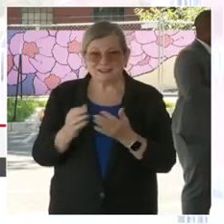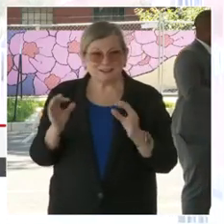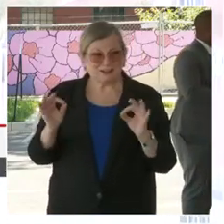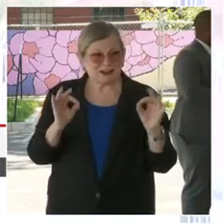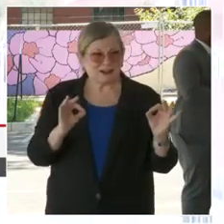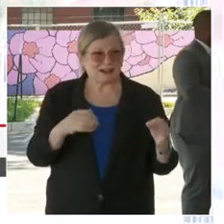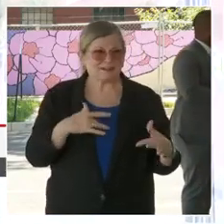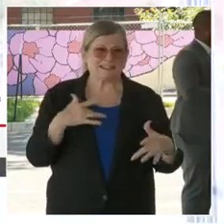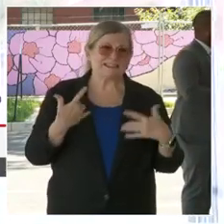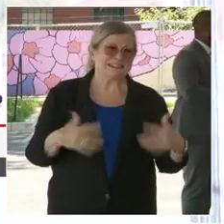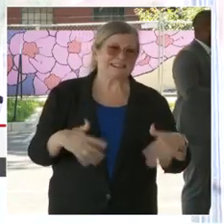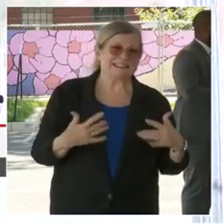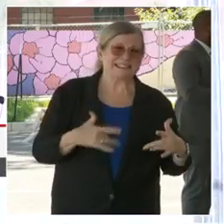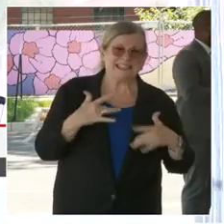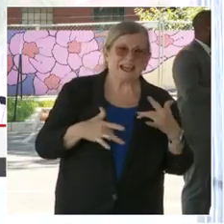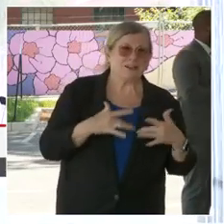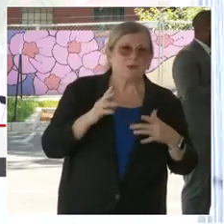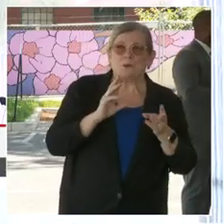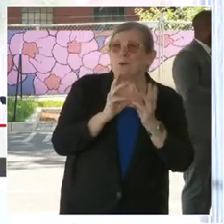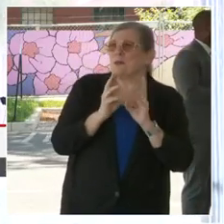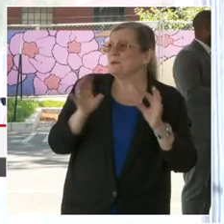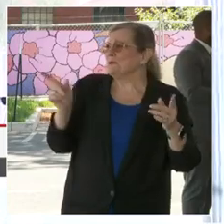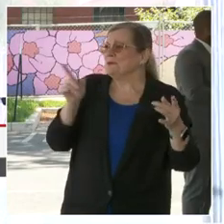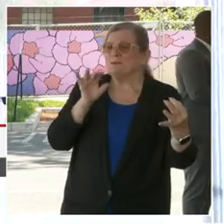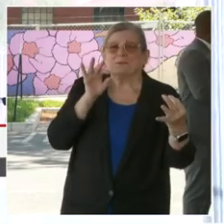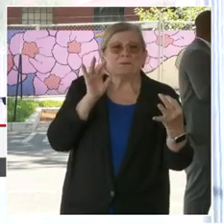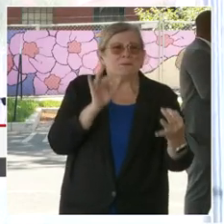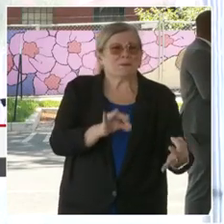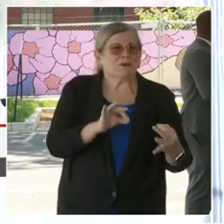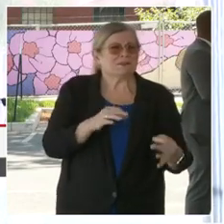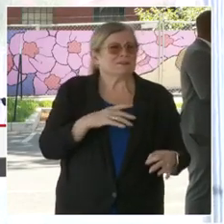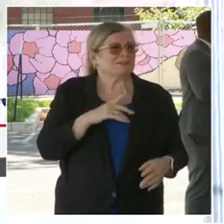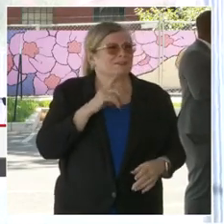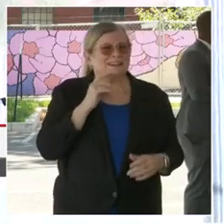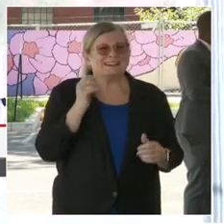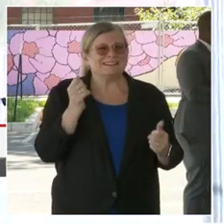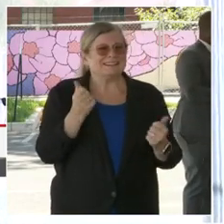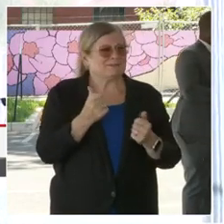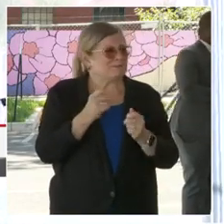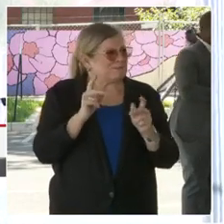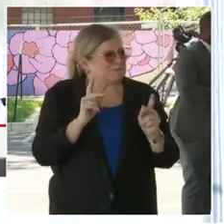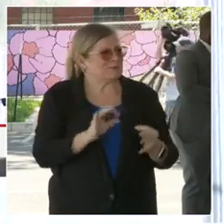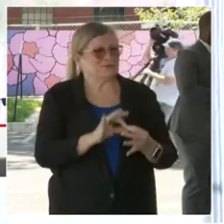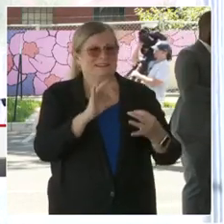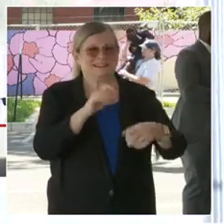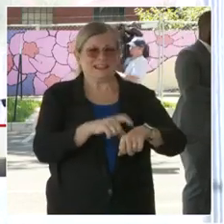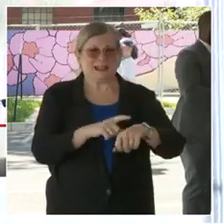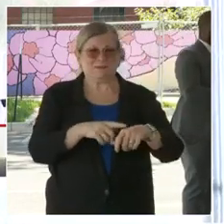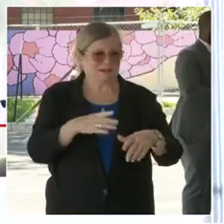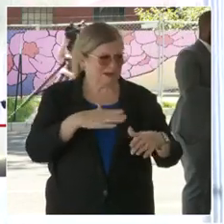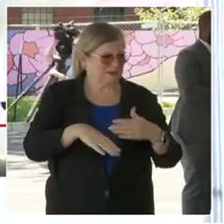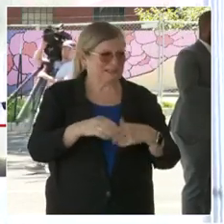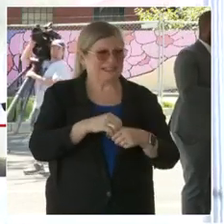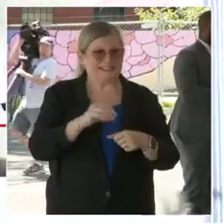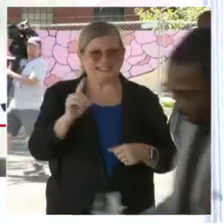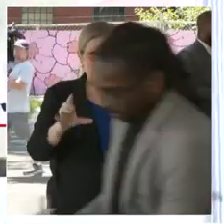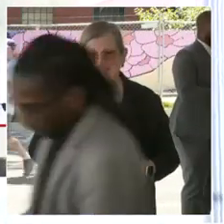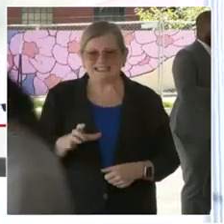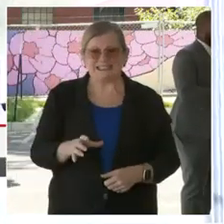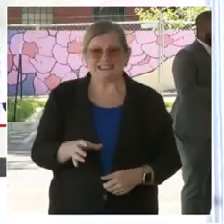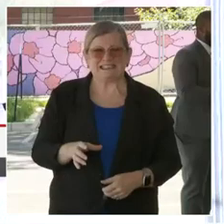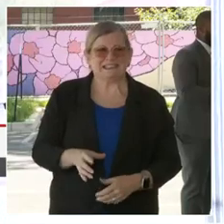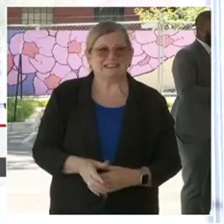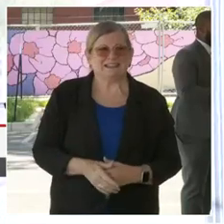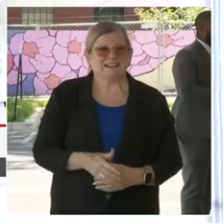excited. The weather is great, and it's just a great time to be alive in Washington, D.C. So good morning